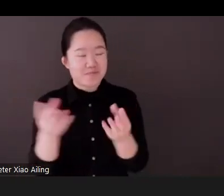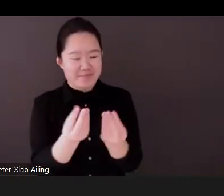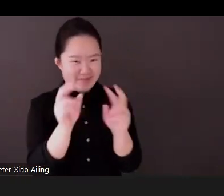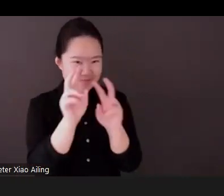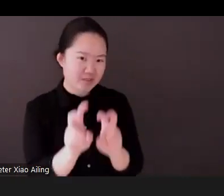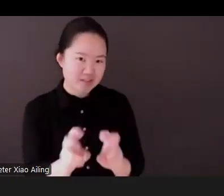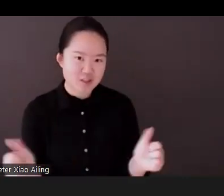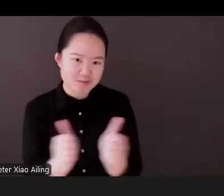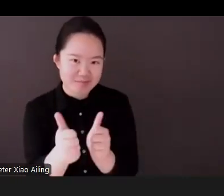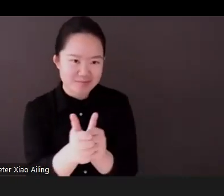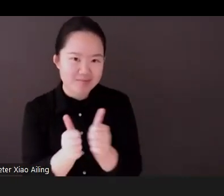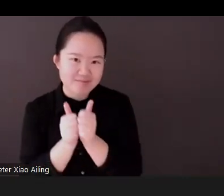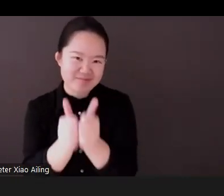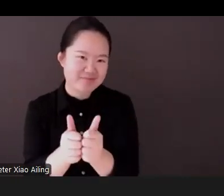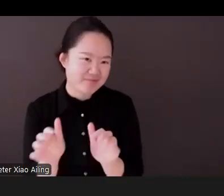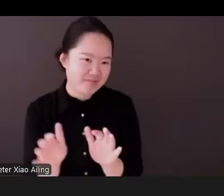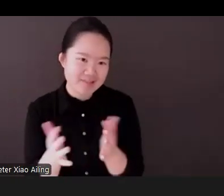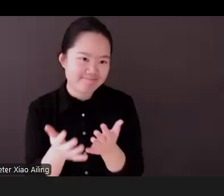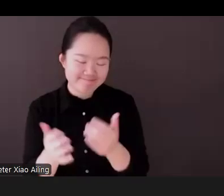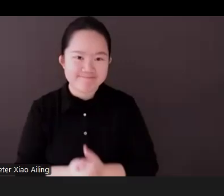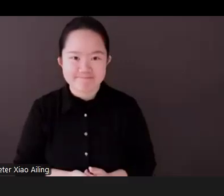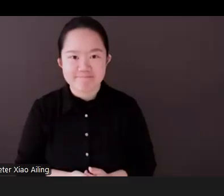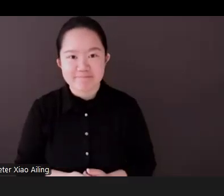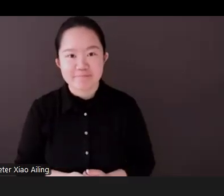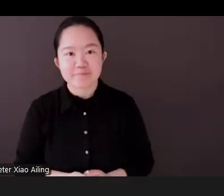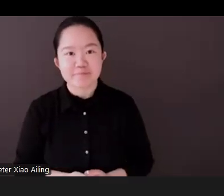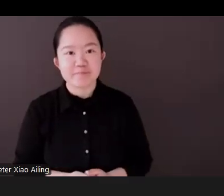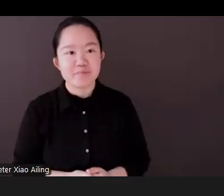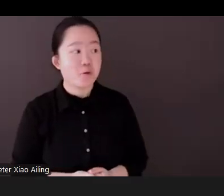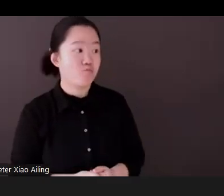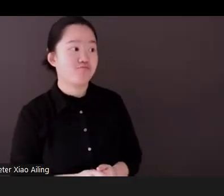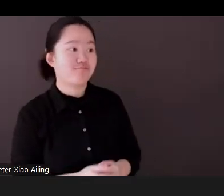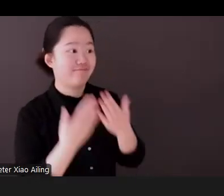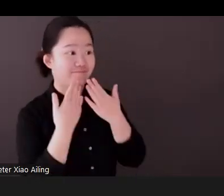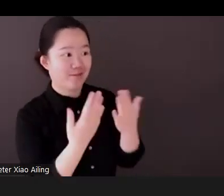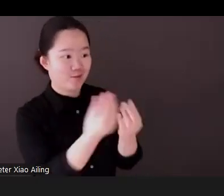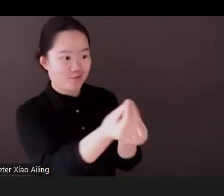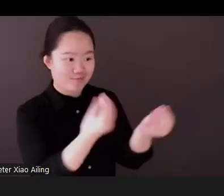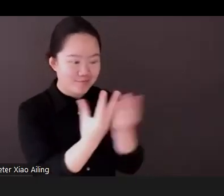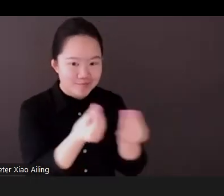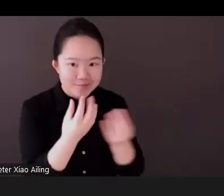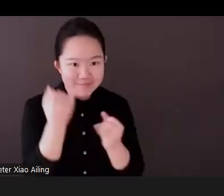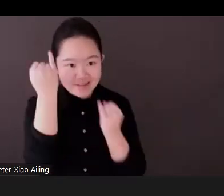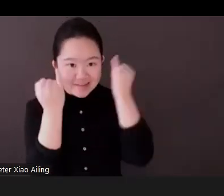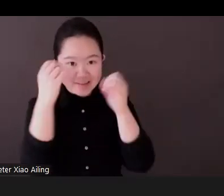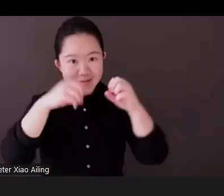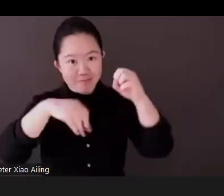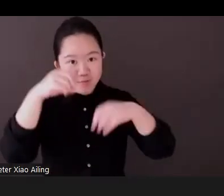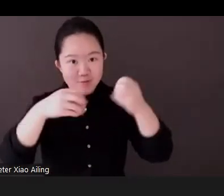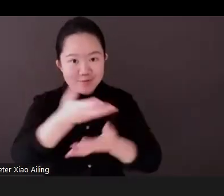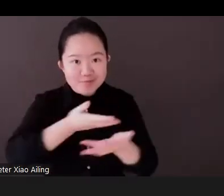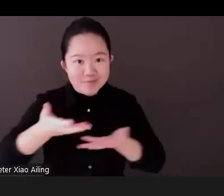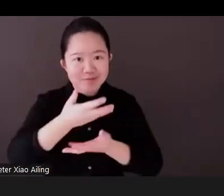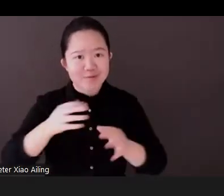bigger fines. So I think you will continue with that. So now I lost track of who was first, but let's take the gentleman in the back with the hood.